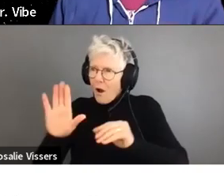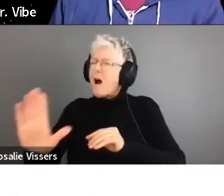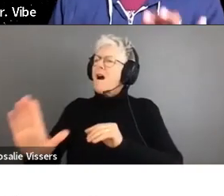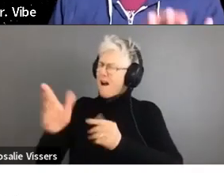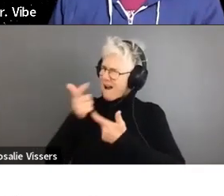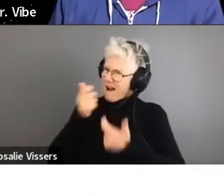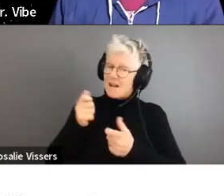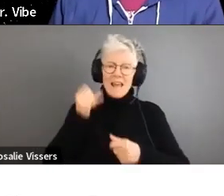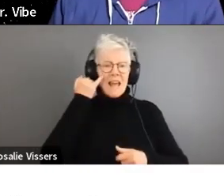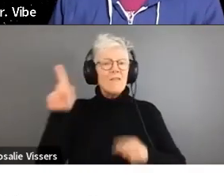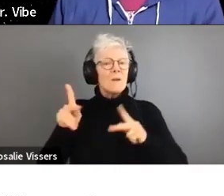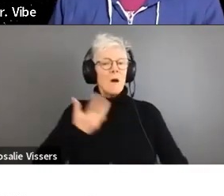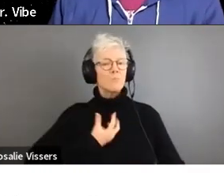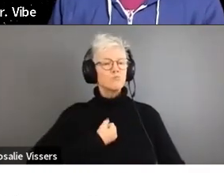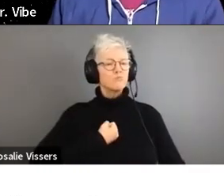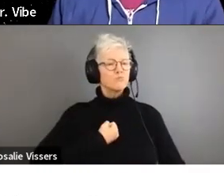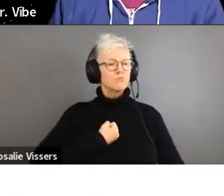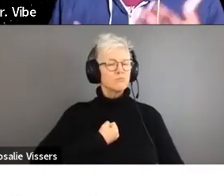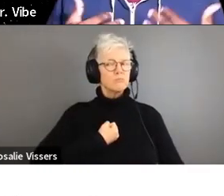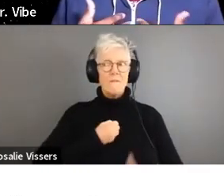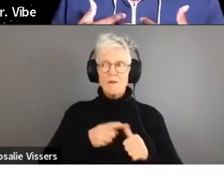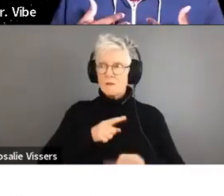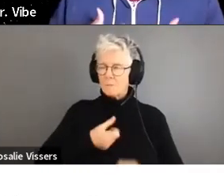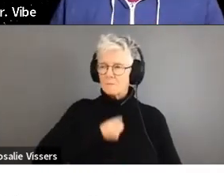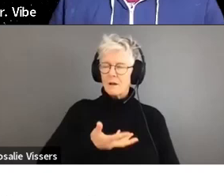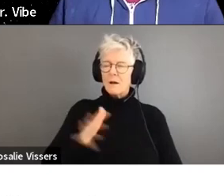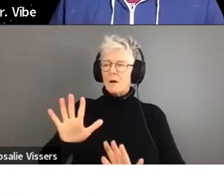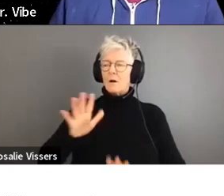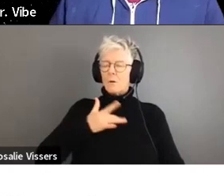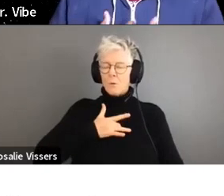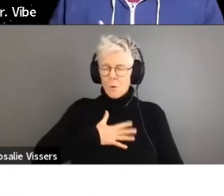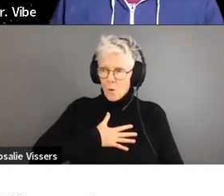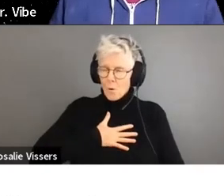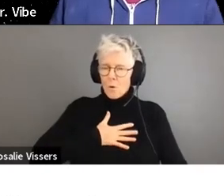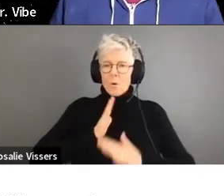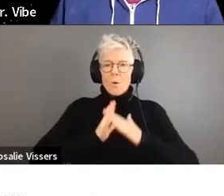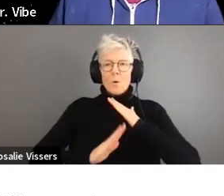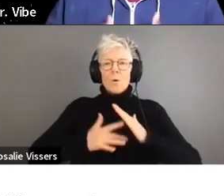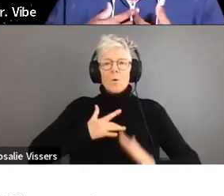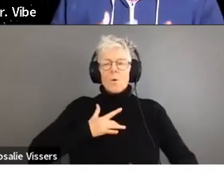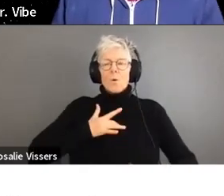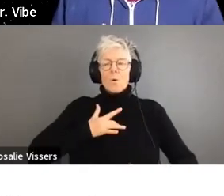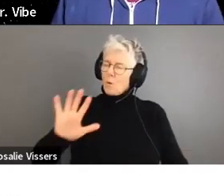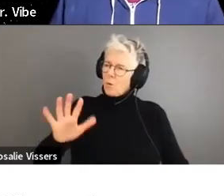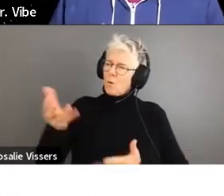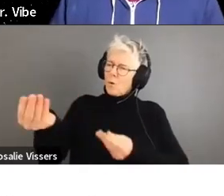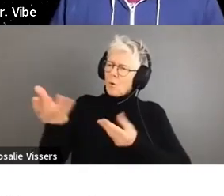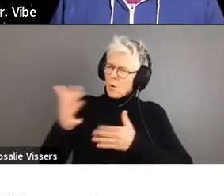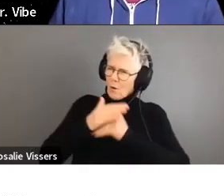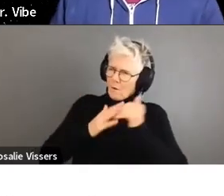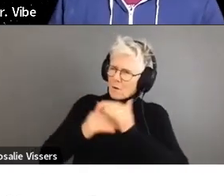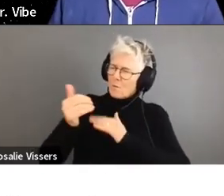especially if they've never shared it before. That's a very humbling experience and a humbling position to be in, that I can provide